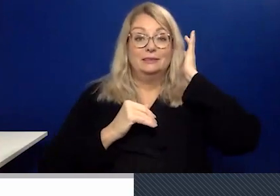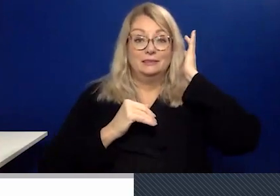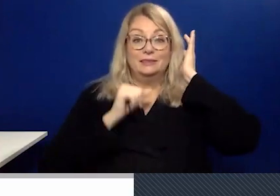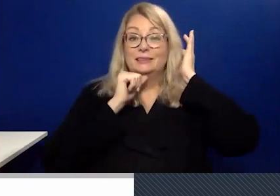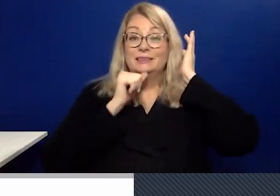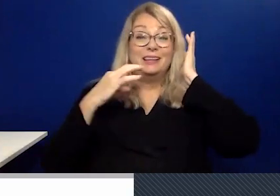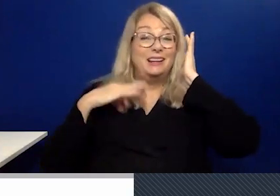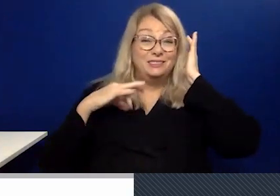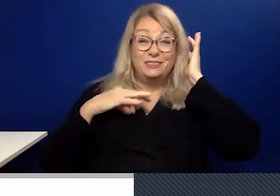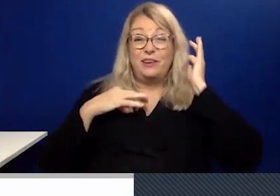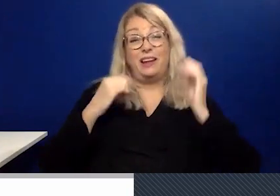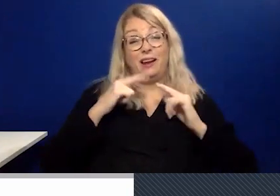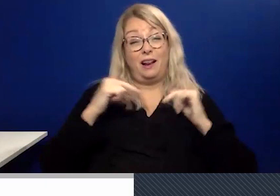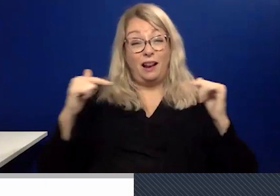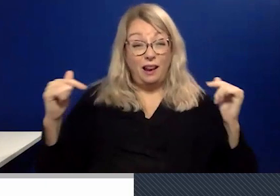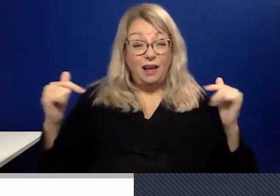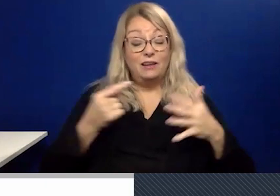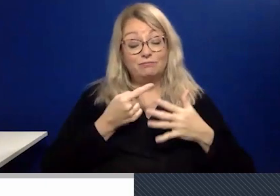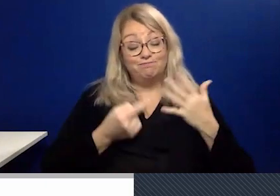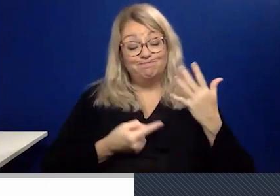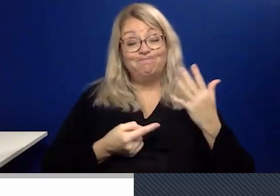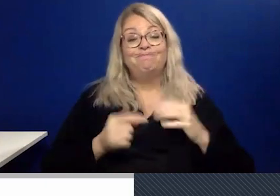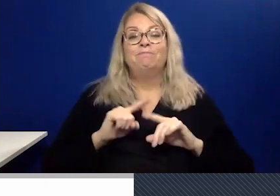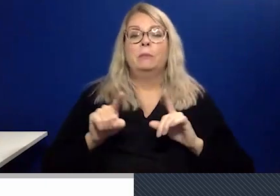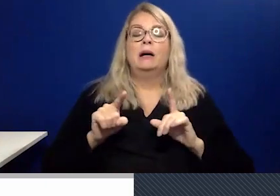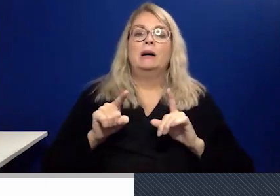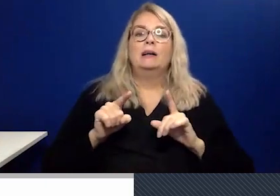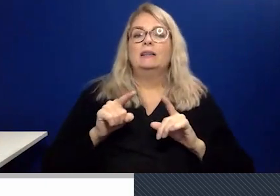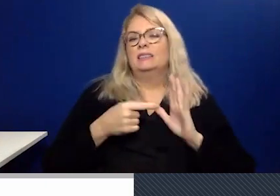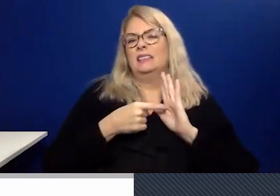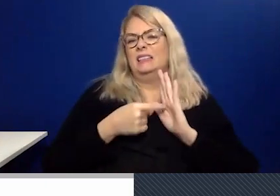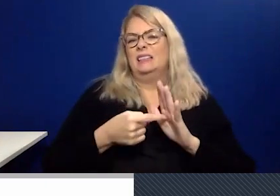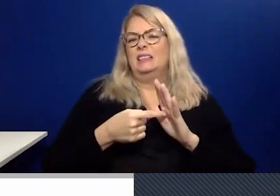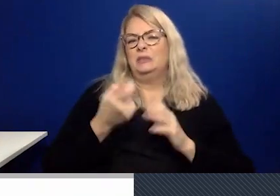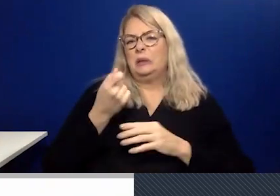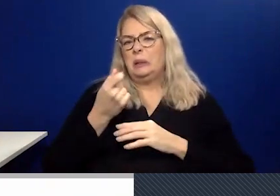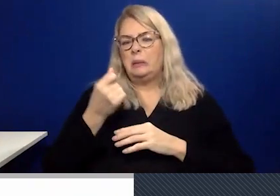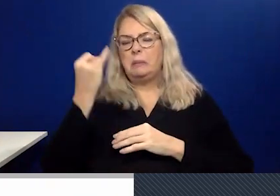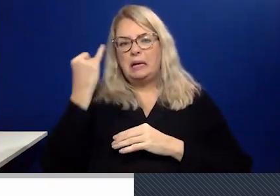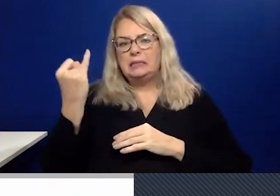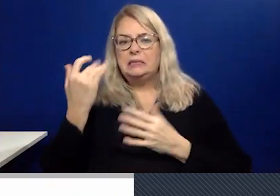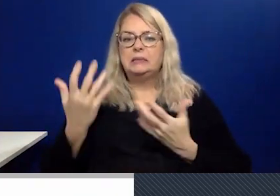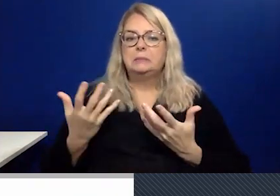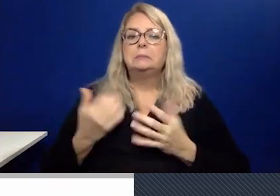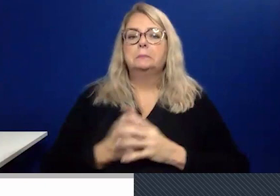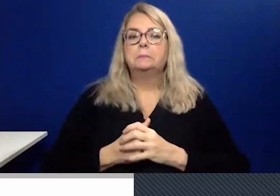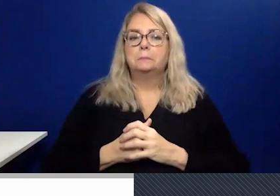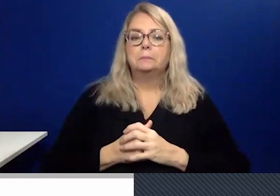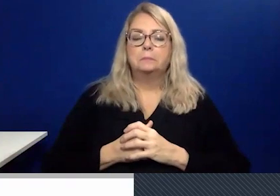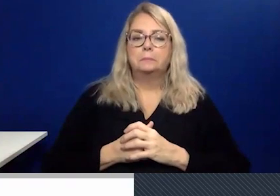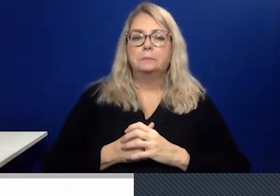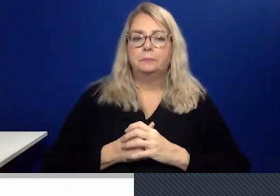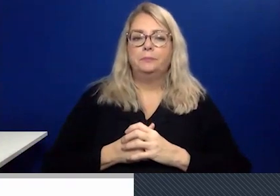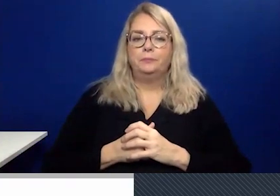that, you know what I mean? So, but anyway, this gives you a little bit of an idea, at least